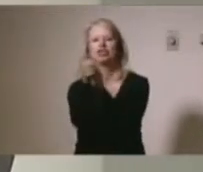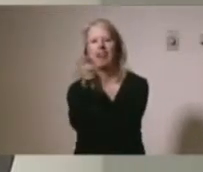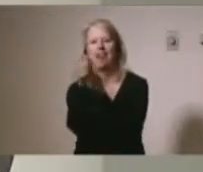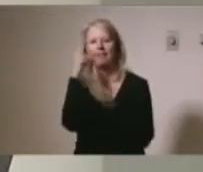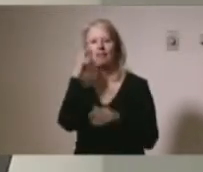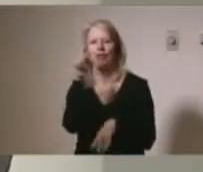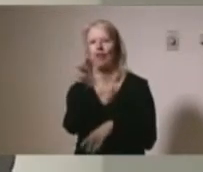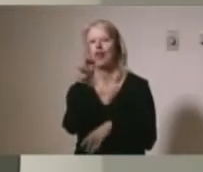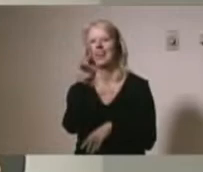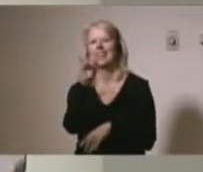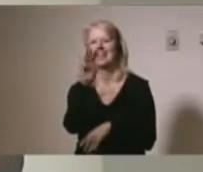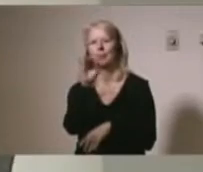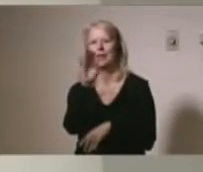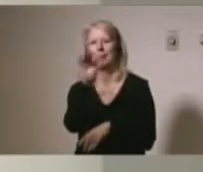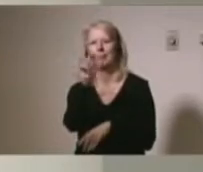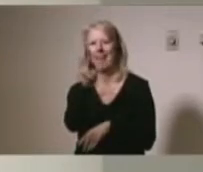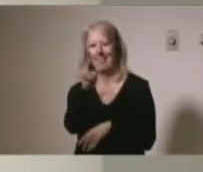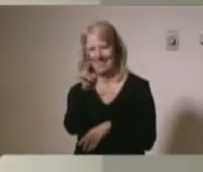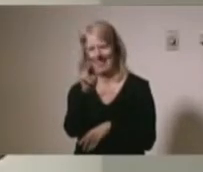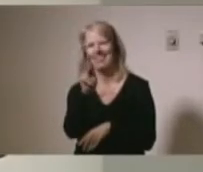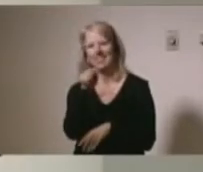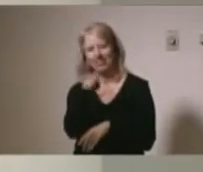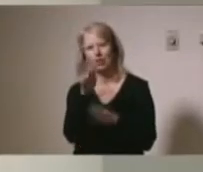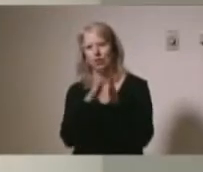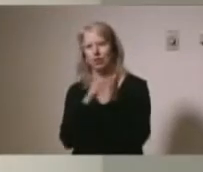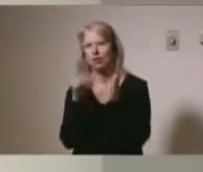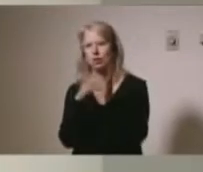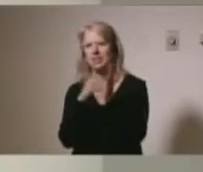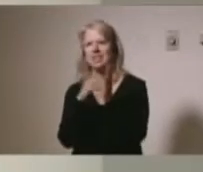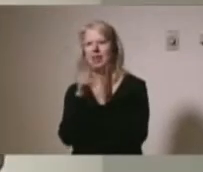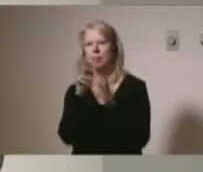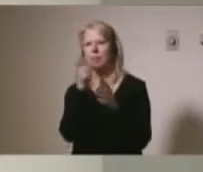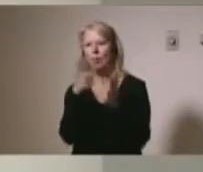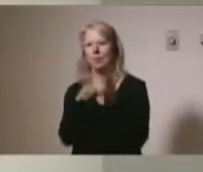Bank Board and New Zealand Post.